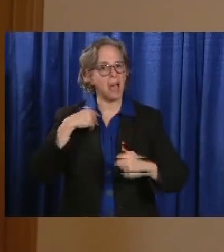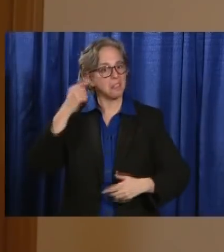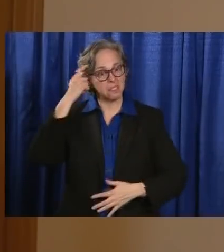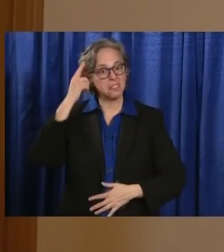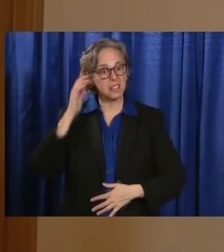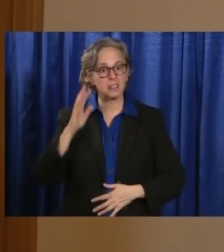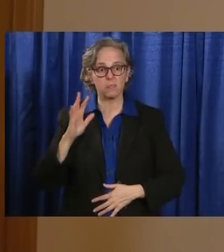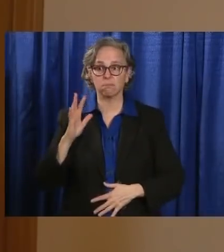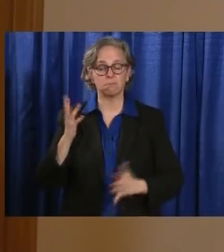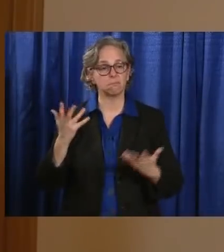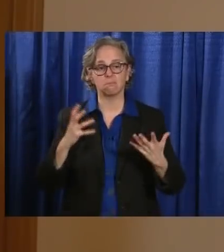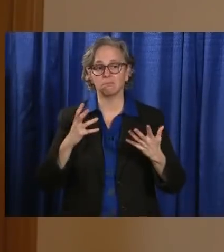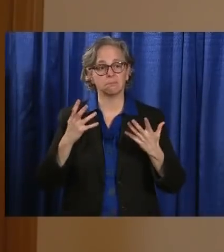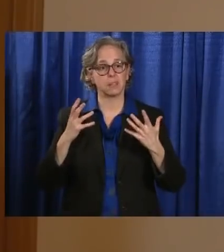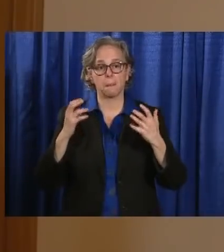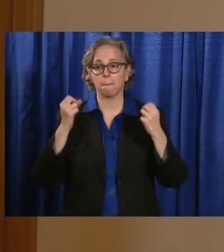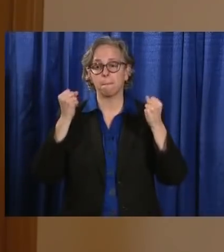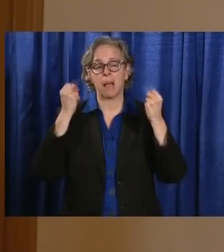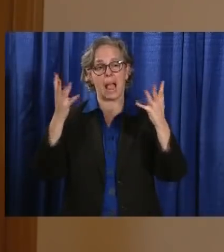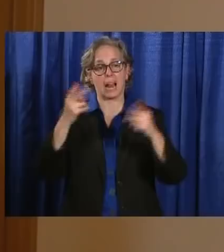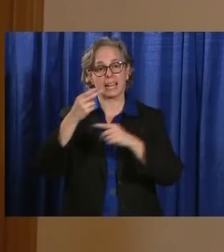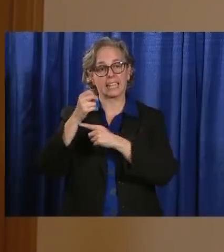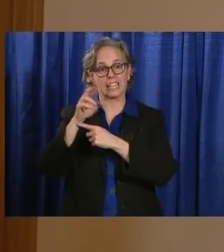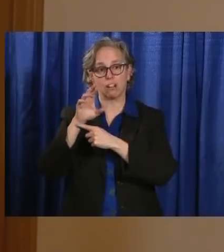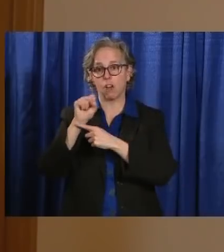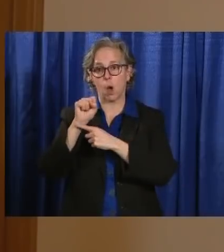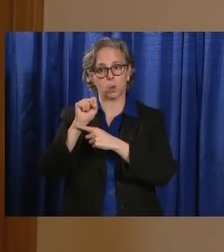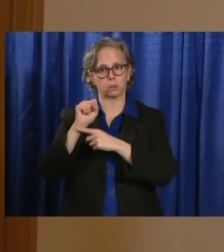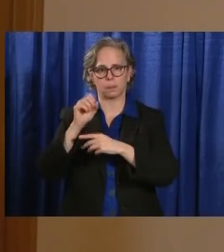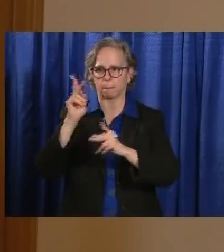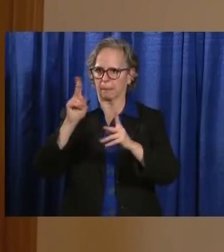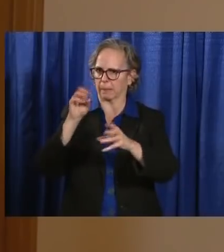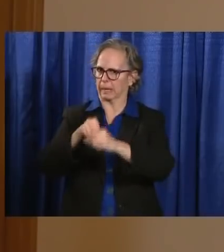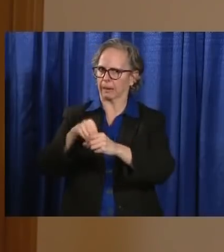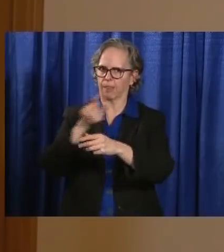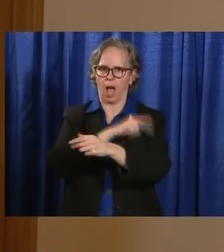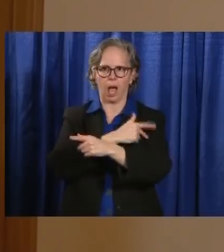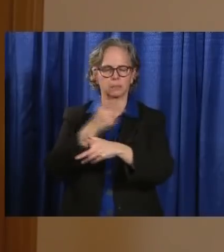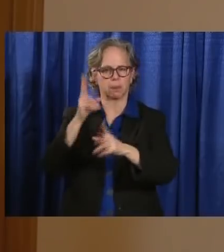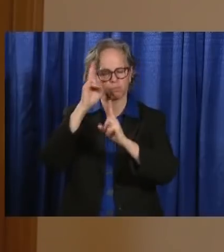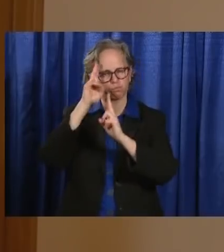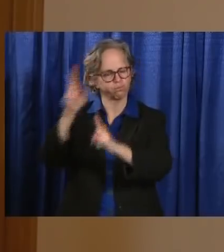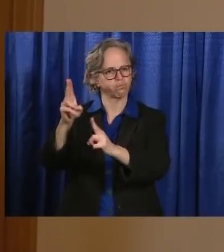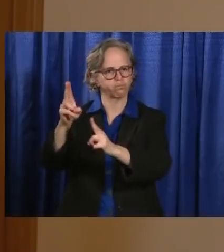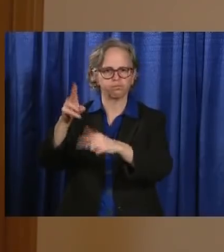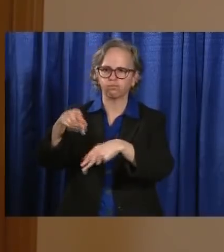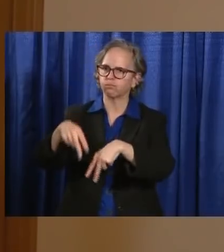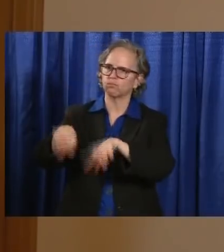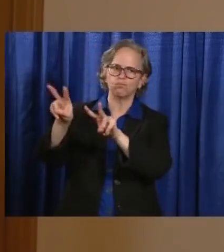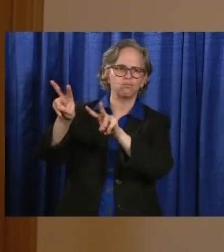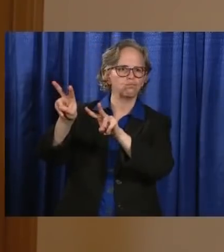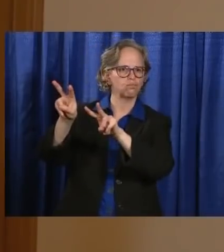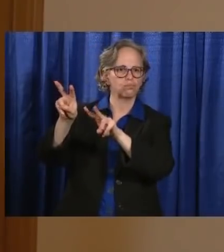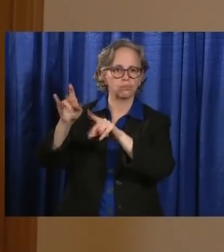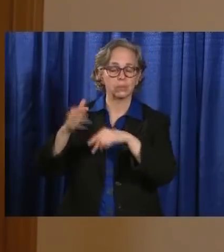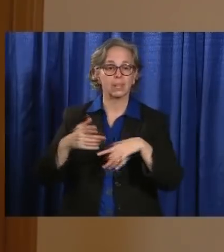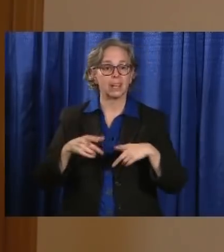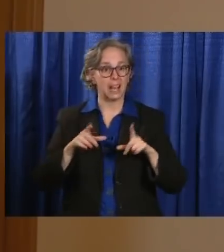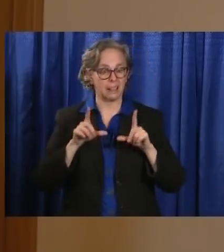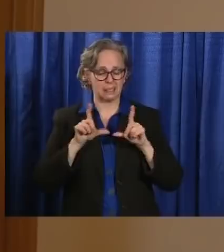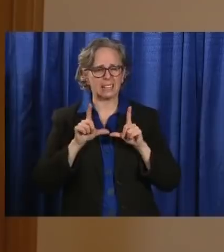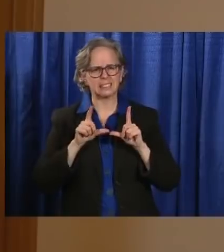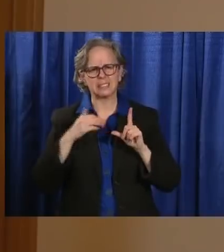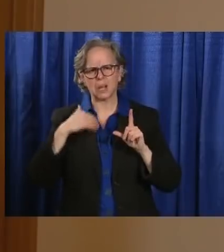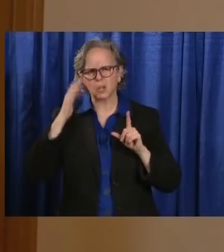be our hospital system. And so licensing, absolutely, and I know what you're referring to. You're referring to some of the